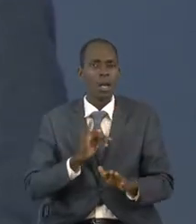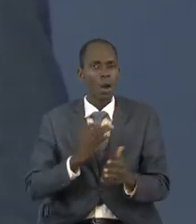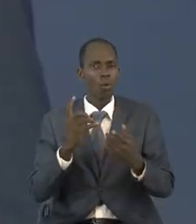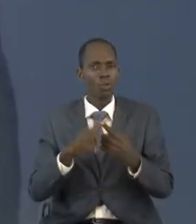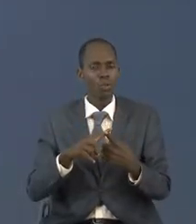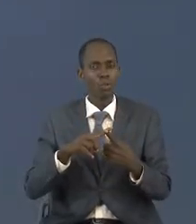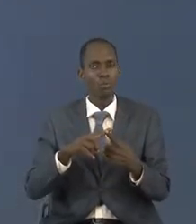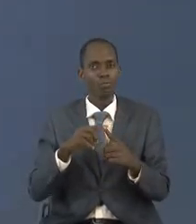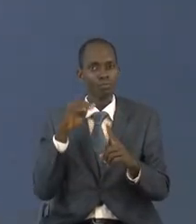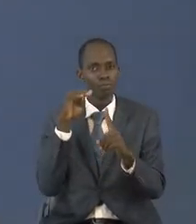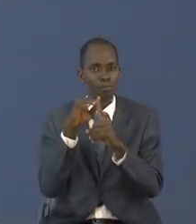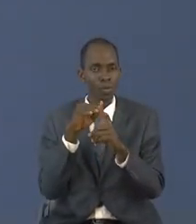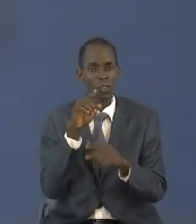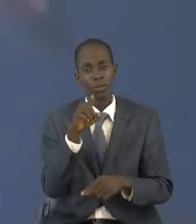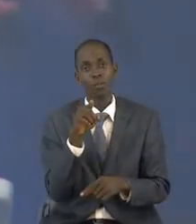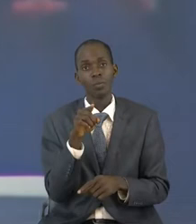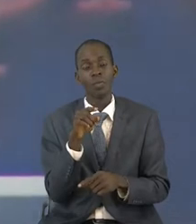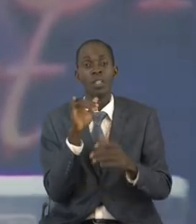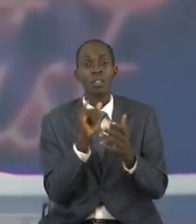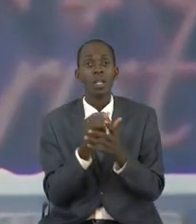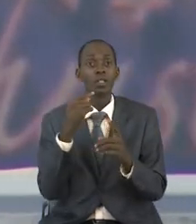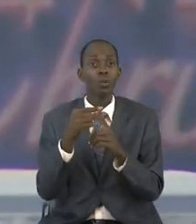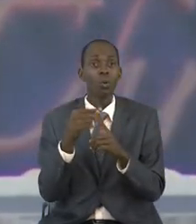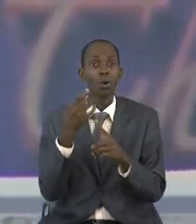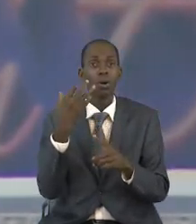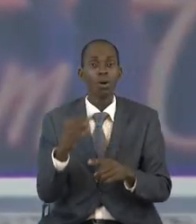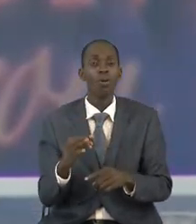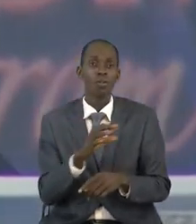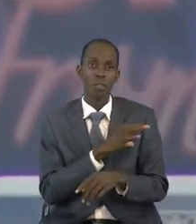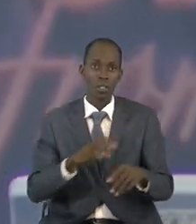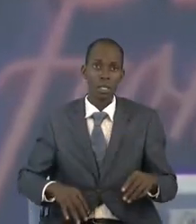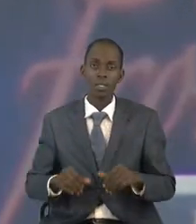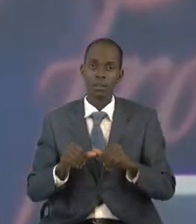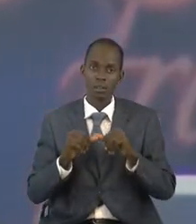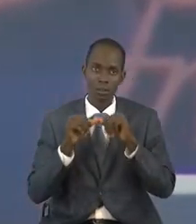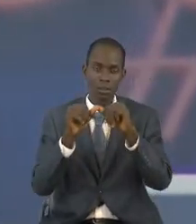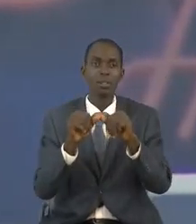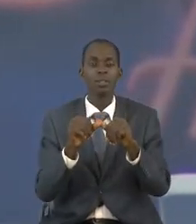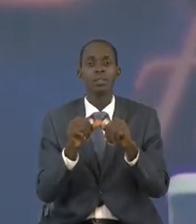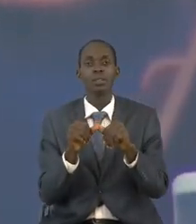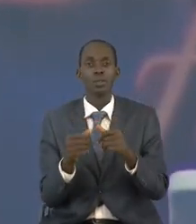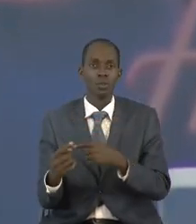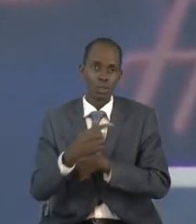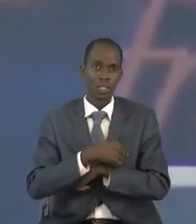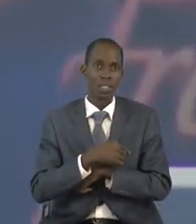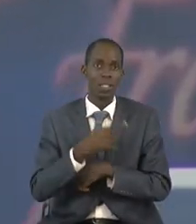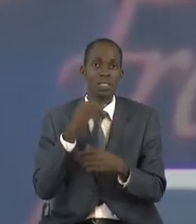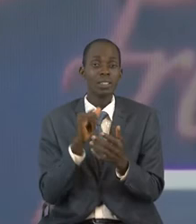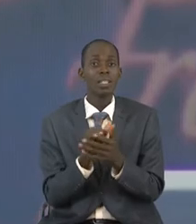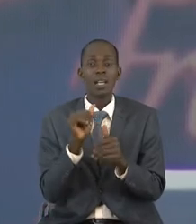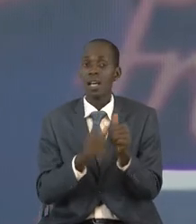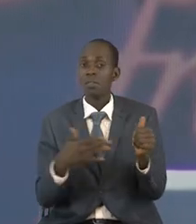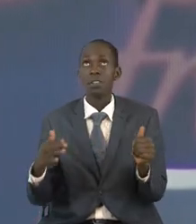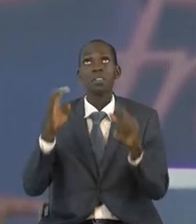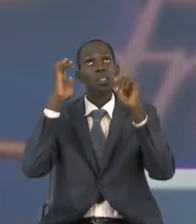the word of Jesus still stands today. Anything he said about any area of